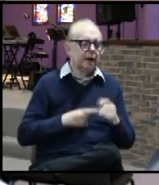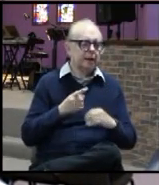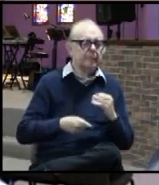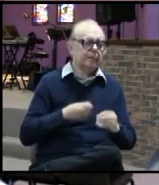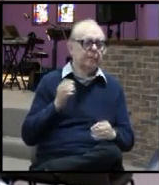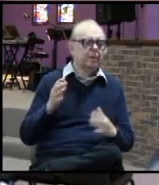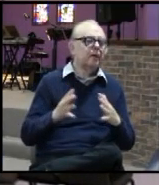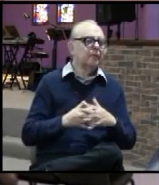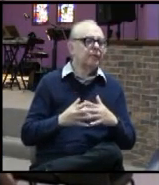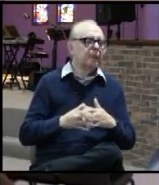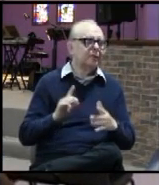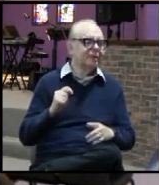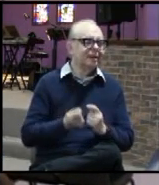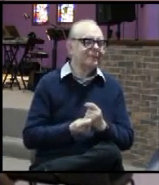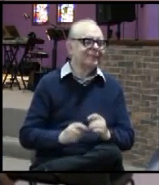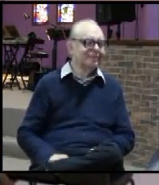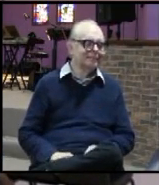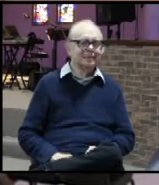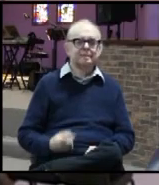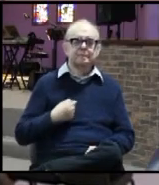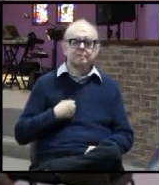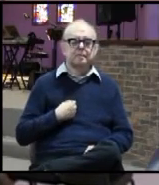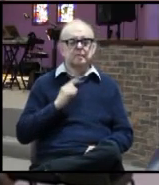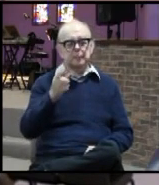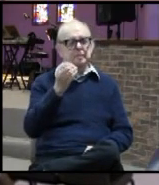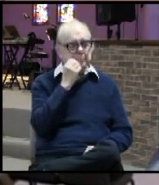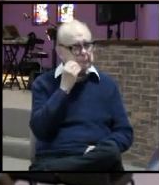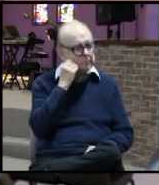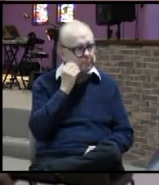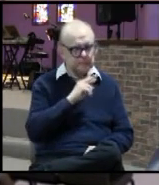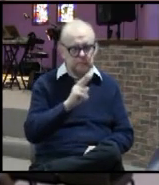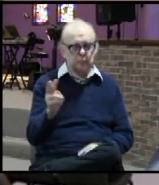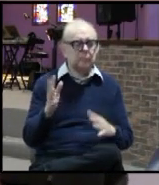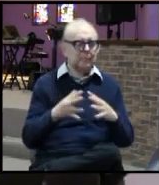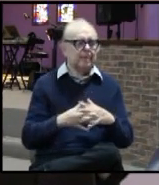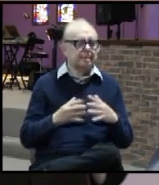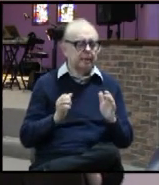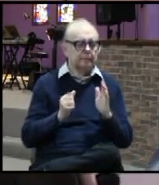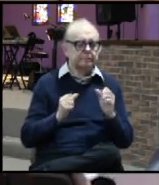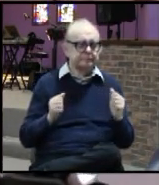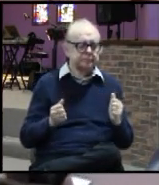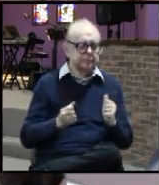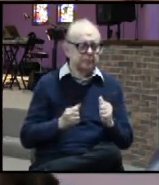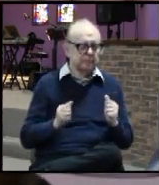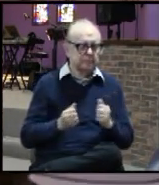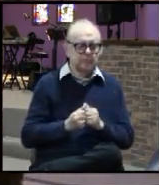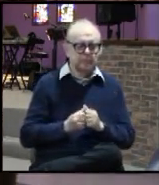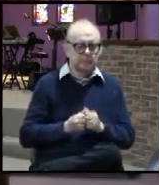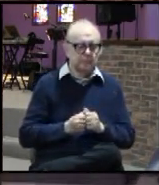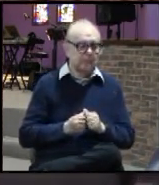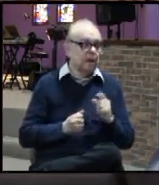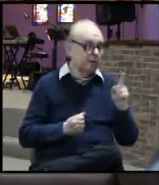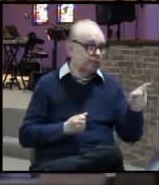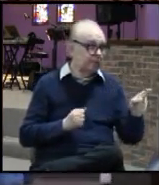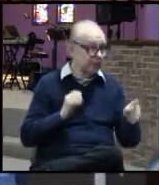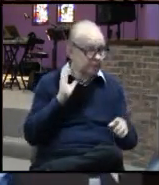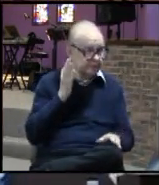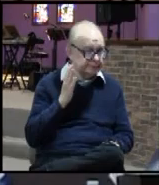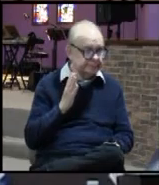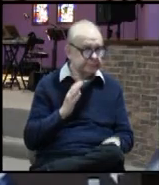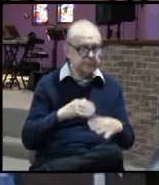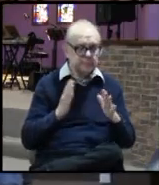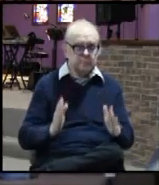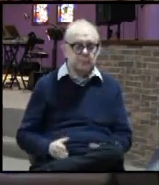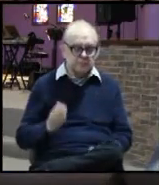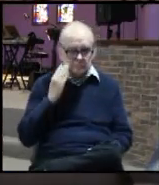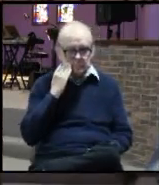Right? Okay? If I was to go to your house and watch a football game and they're winning, y'all going nuts. Your neighbors know